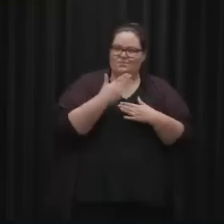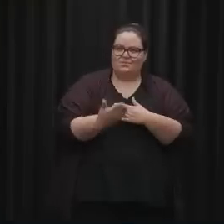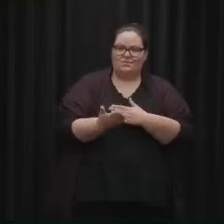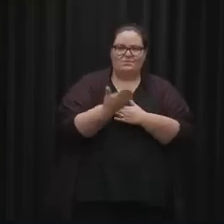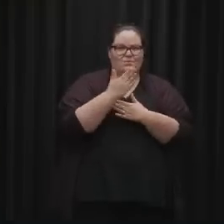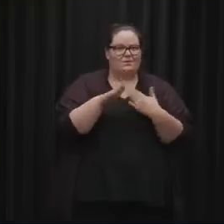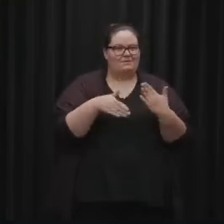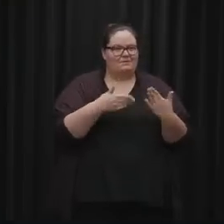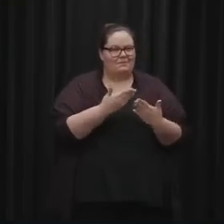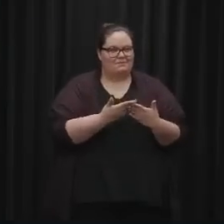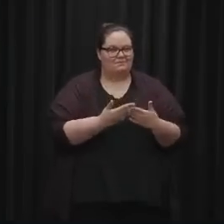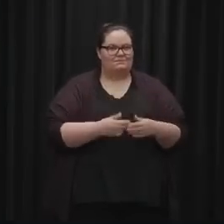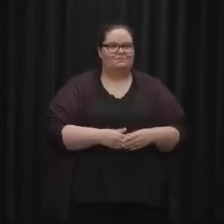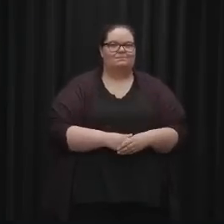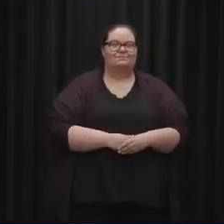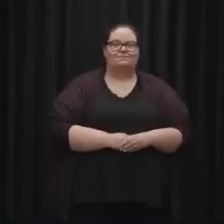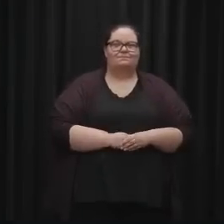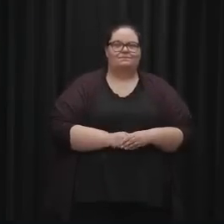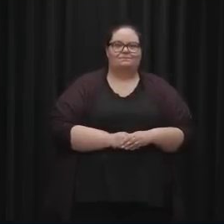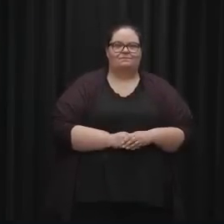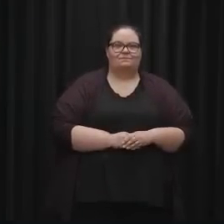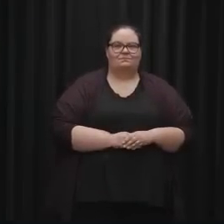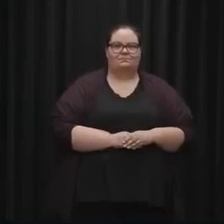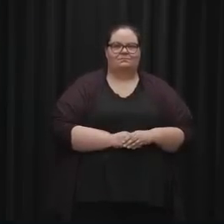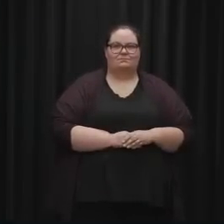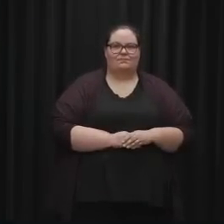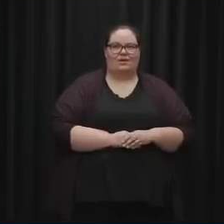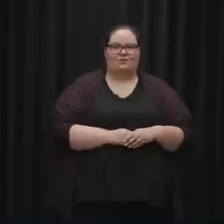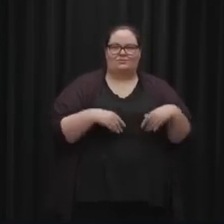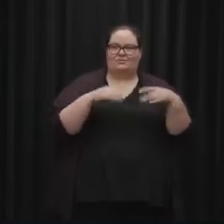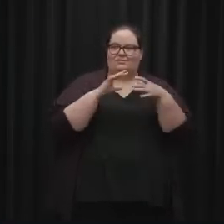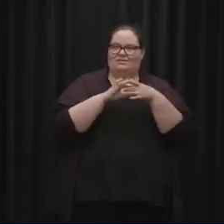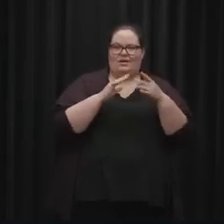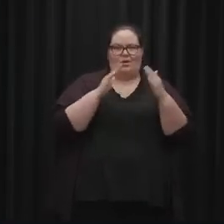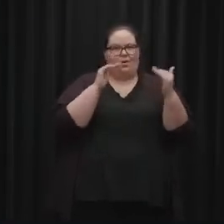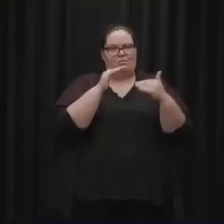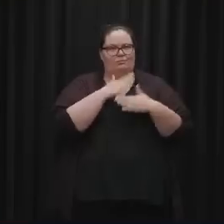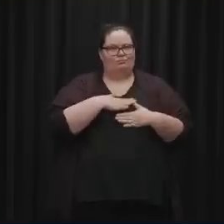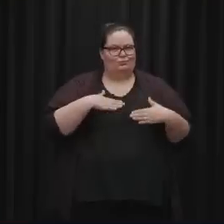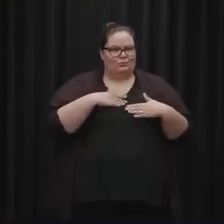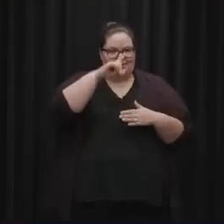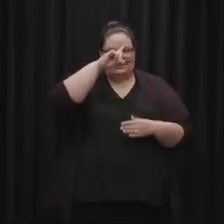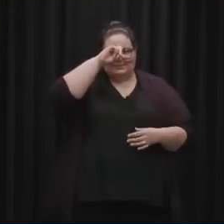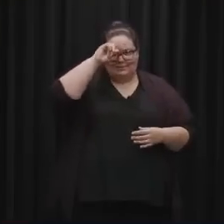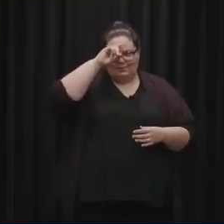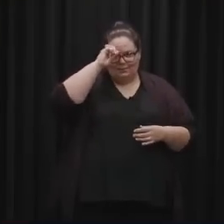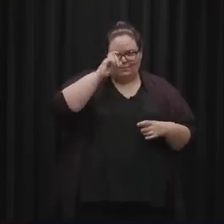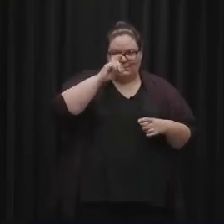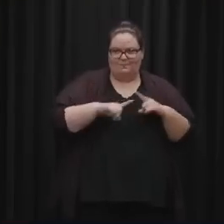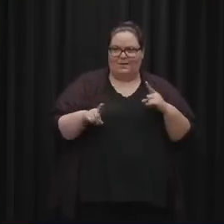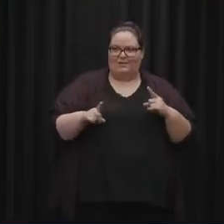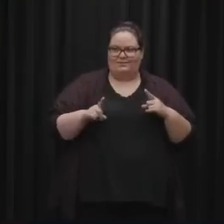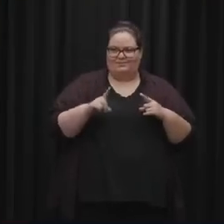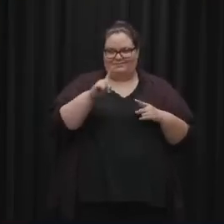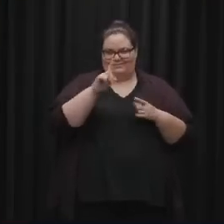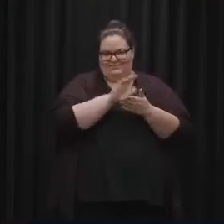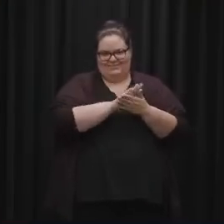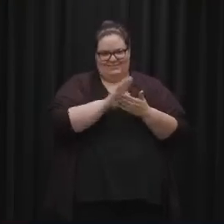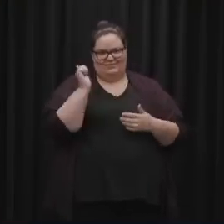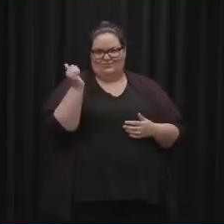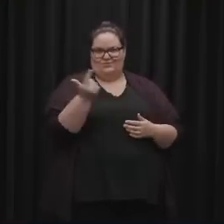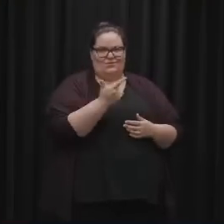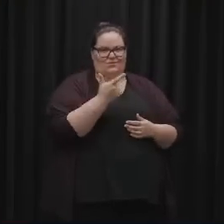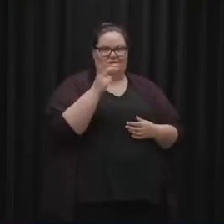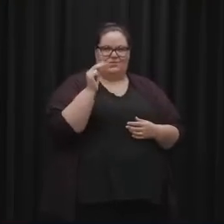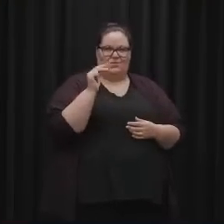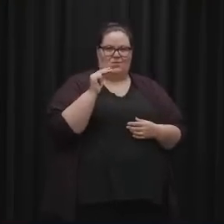Everyone, bonjour. Good morning, everyone. I hope everybody had a nice summer, but it wasn't probably nice for everyone because there